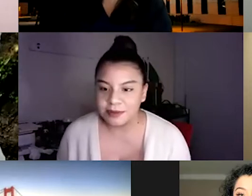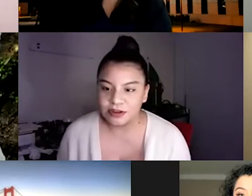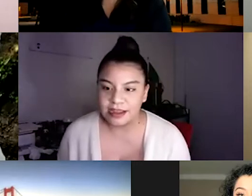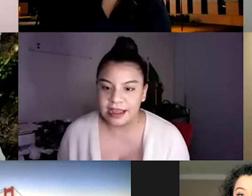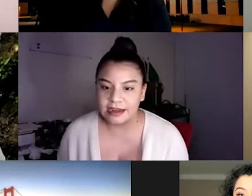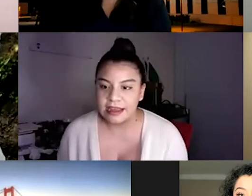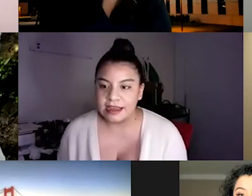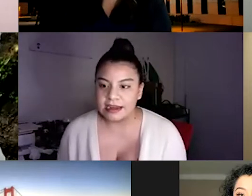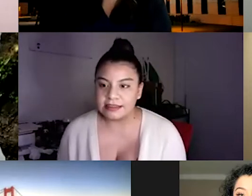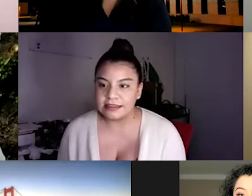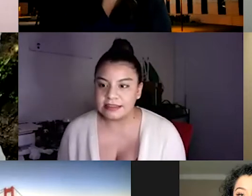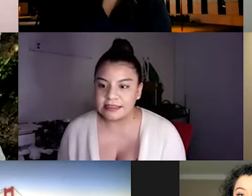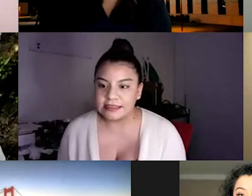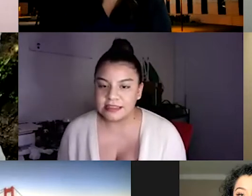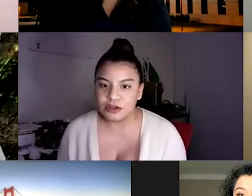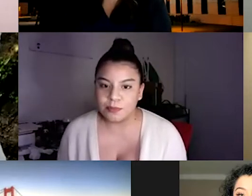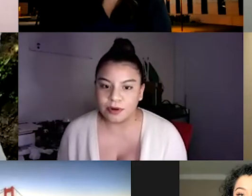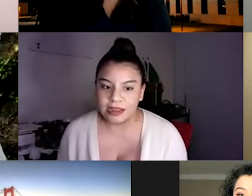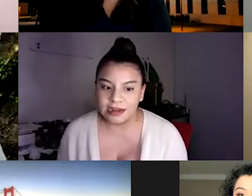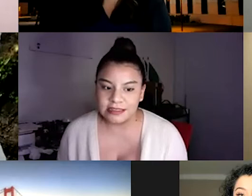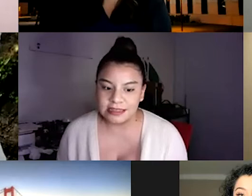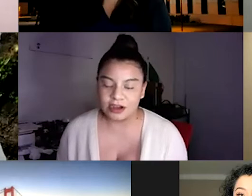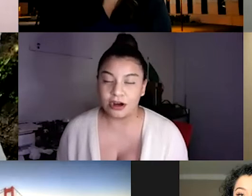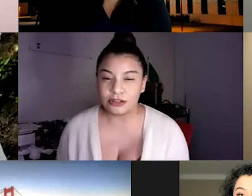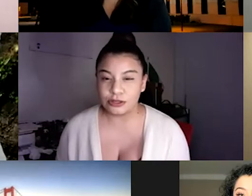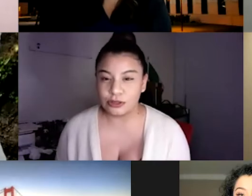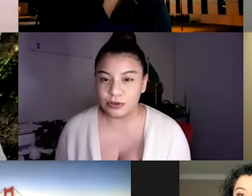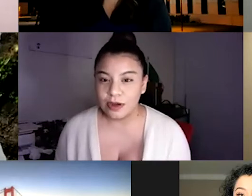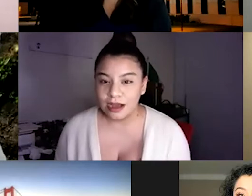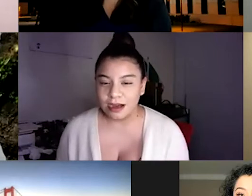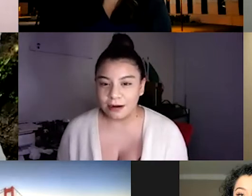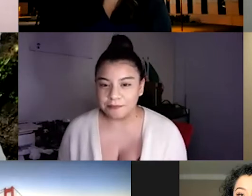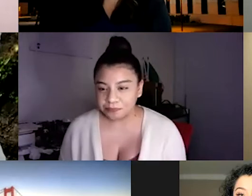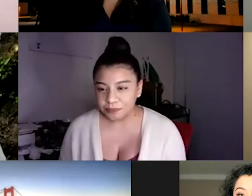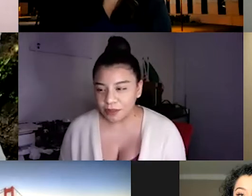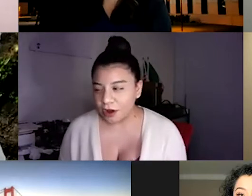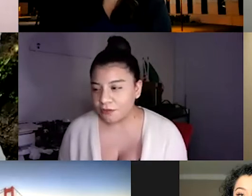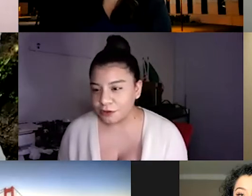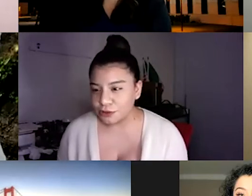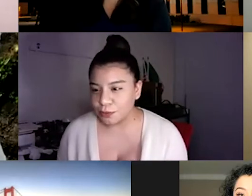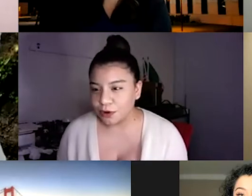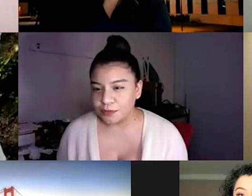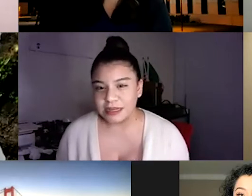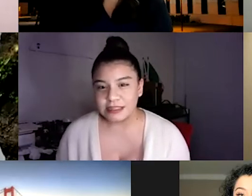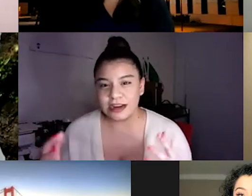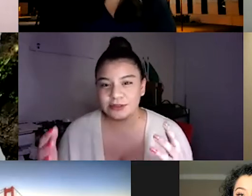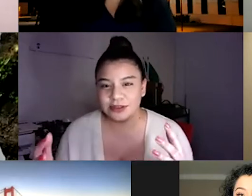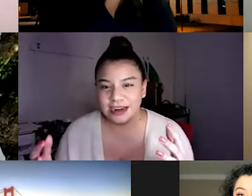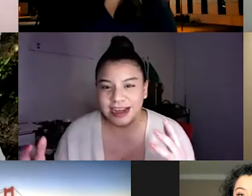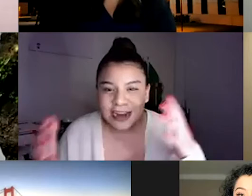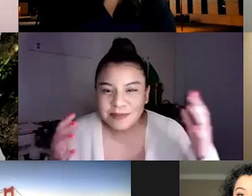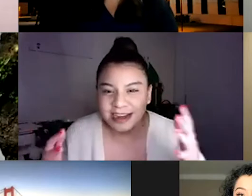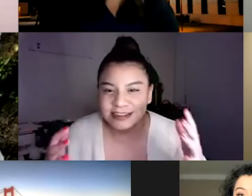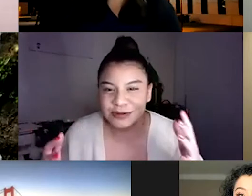up and try again. And I think that that's so important. And it's harder to do on a virtual world, because you're able to